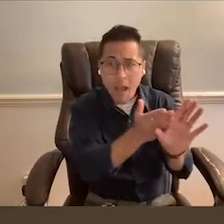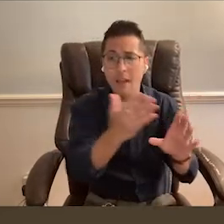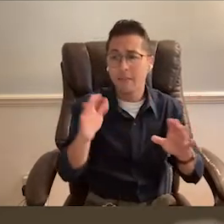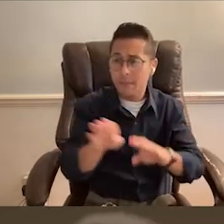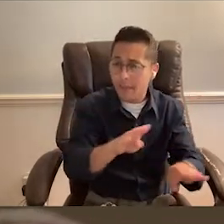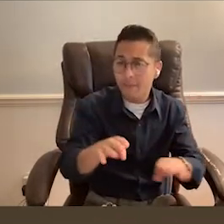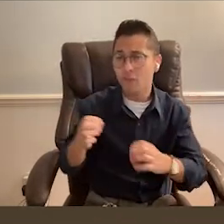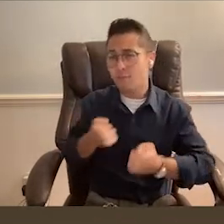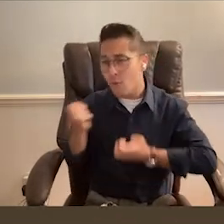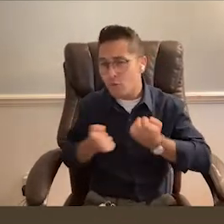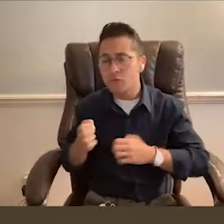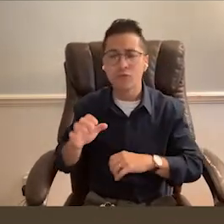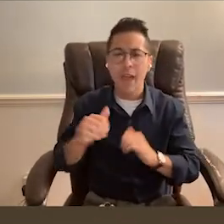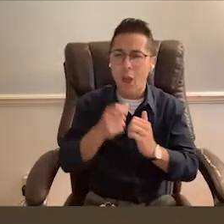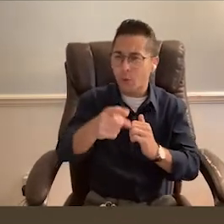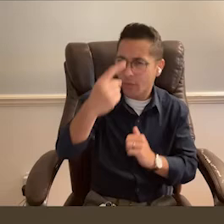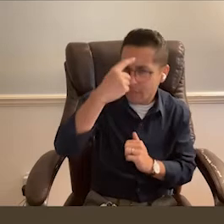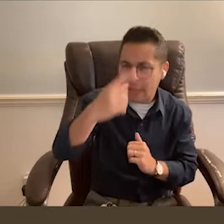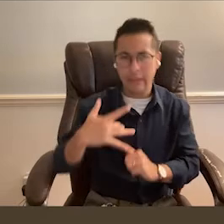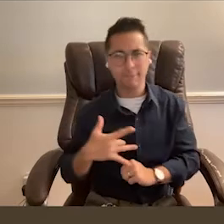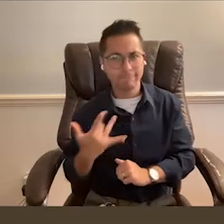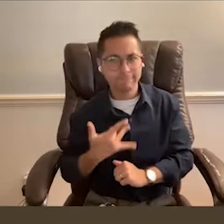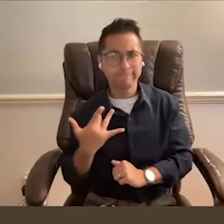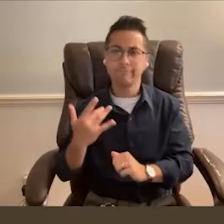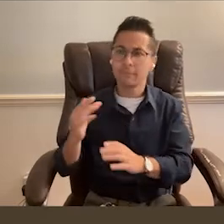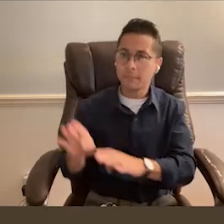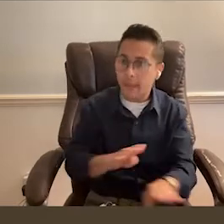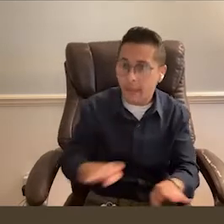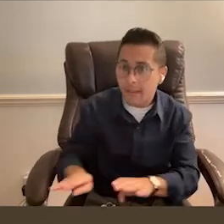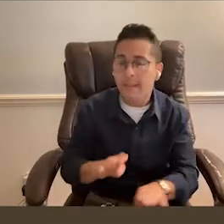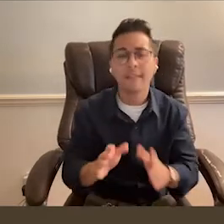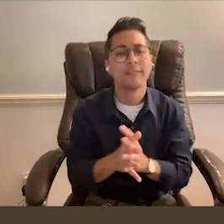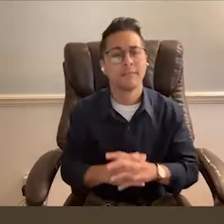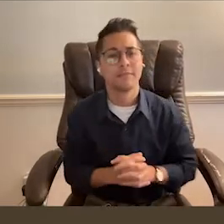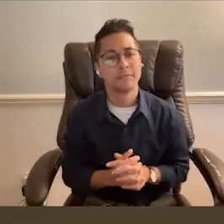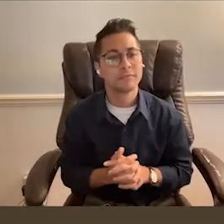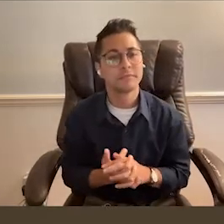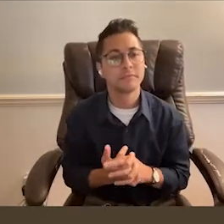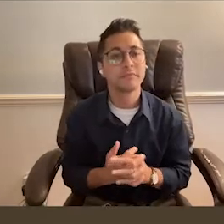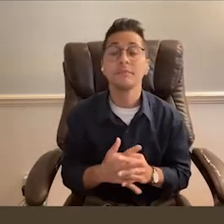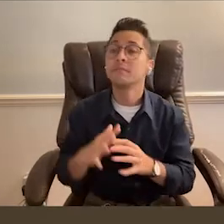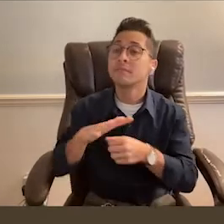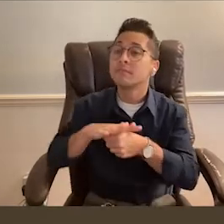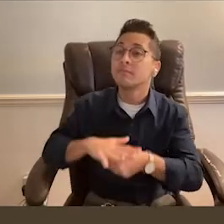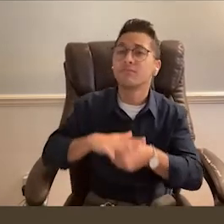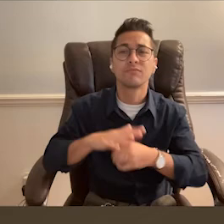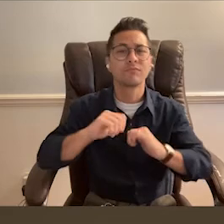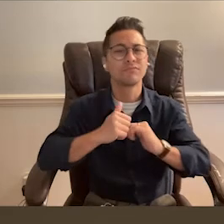health. Mental health refers to a cognitive, behavioral, and emotional well-being. It's about how you think, feel, and behave.